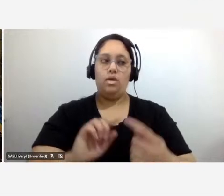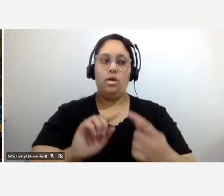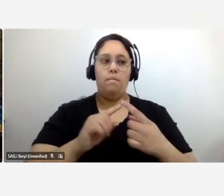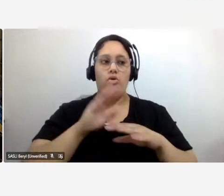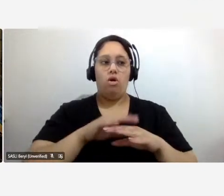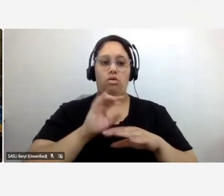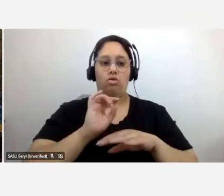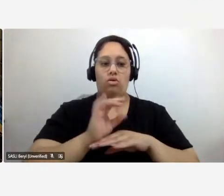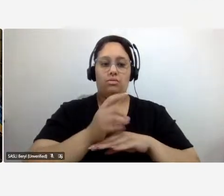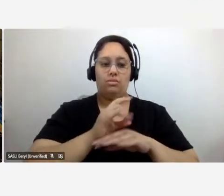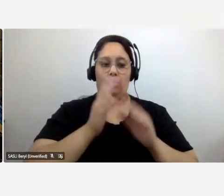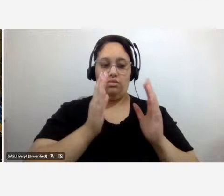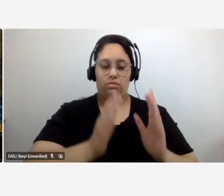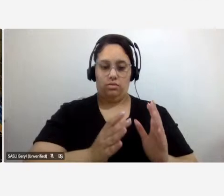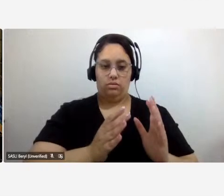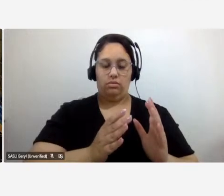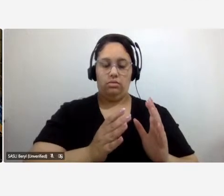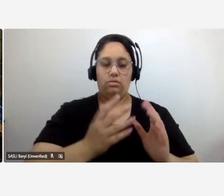responded to